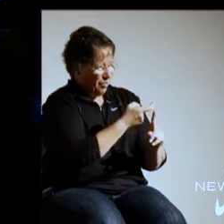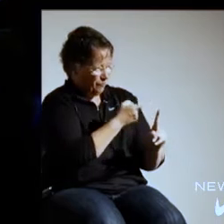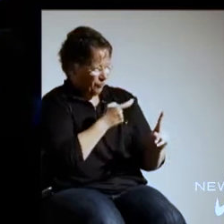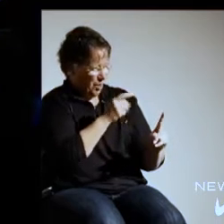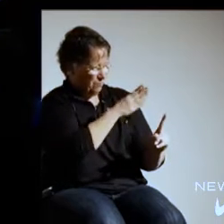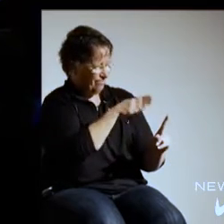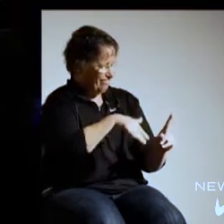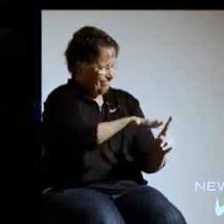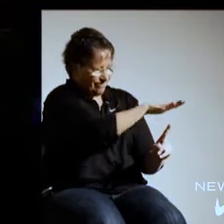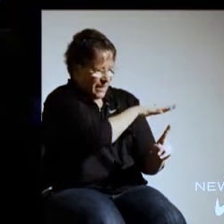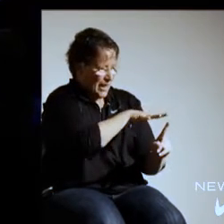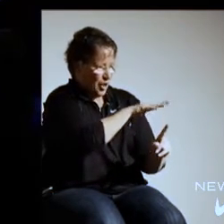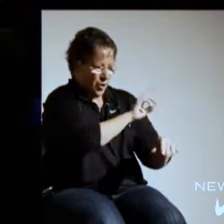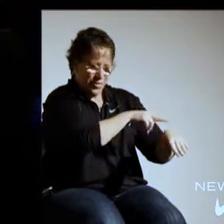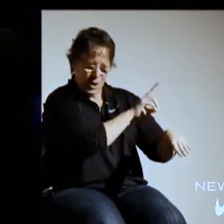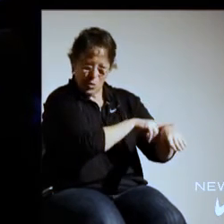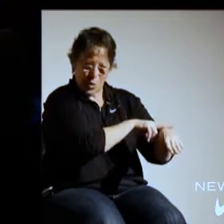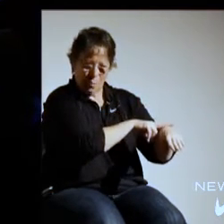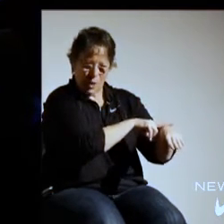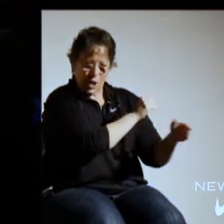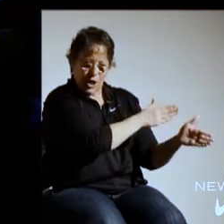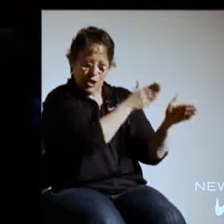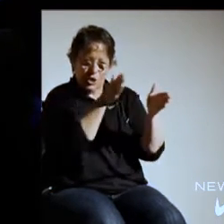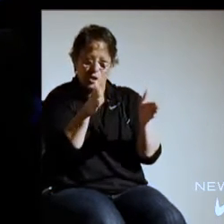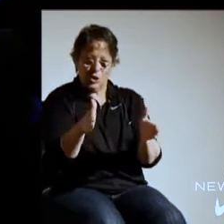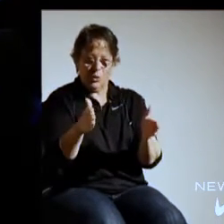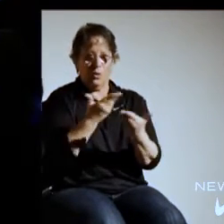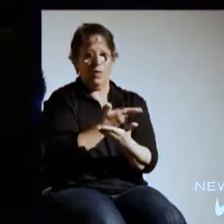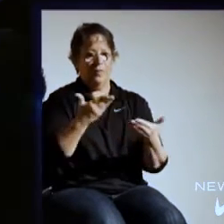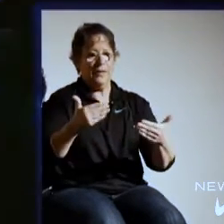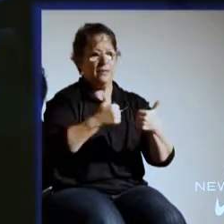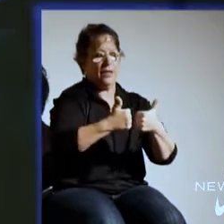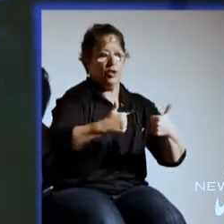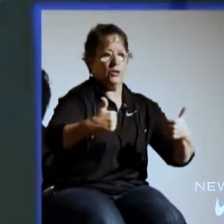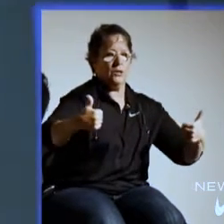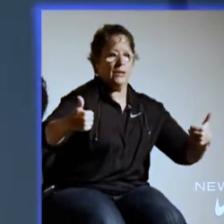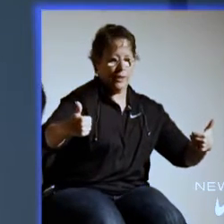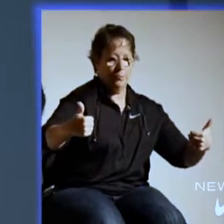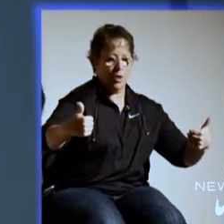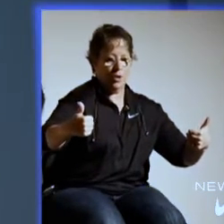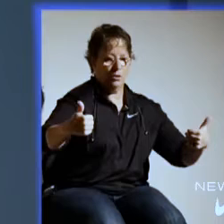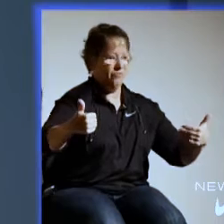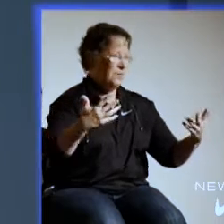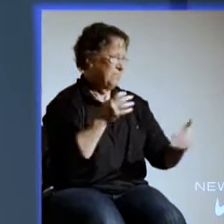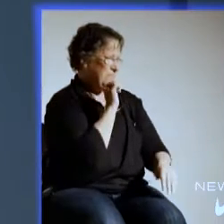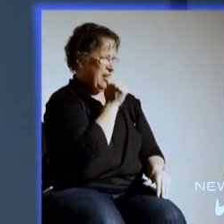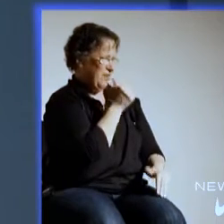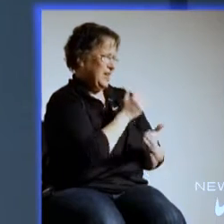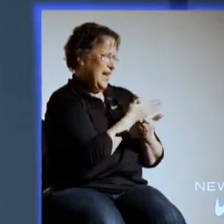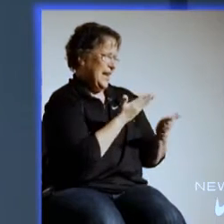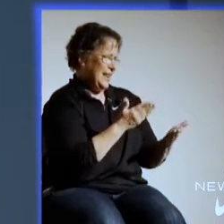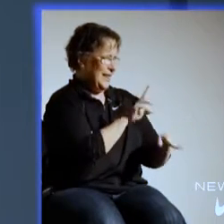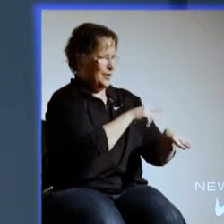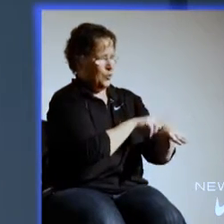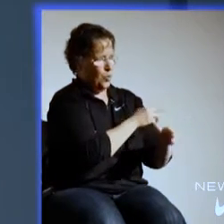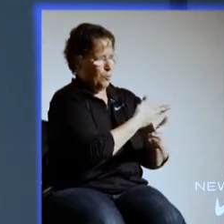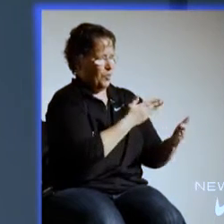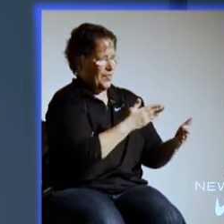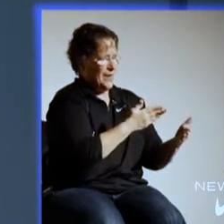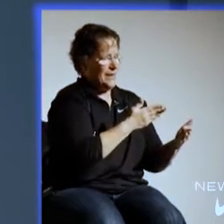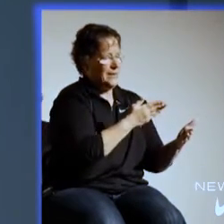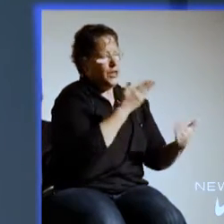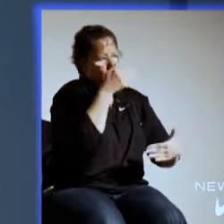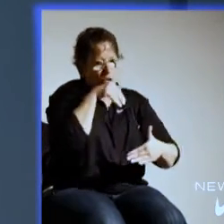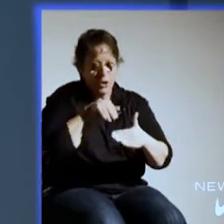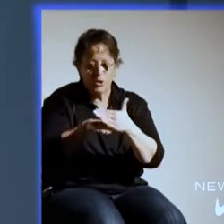common to what's set apart, from the everyday to the holy. Did